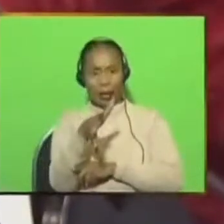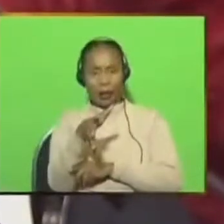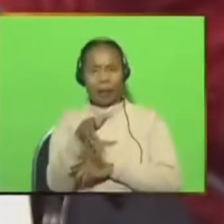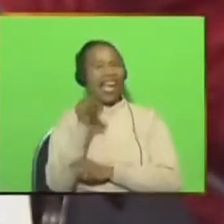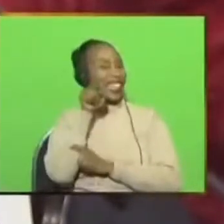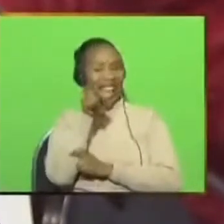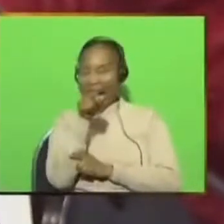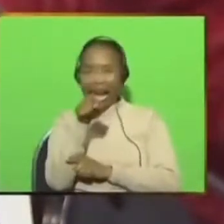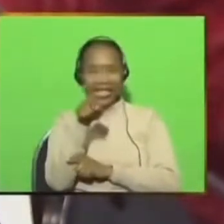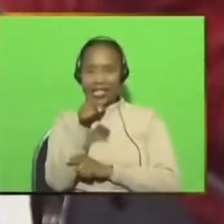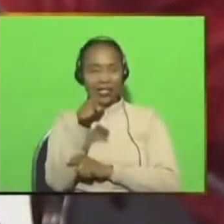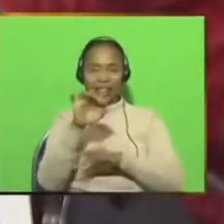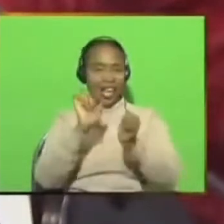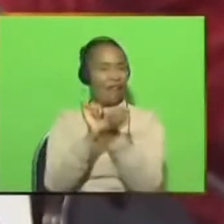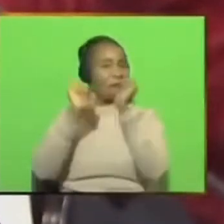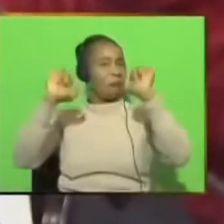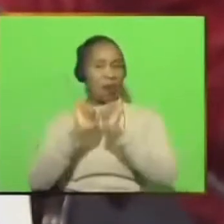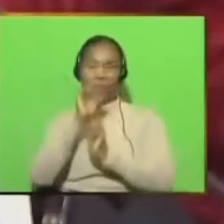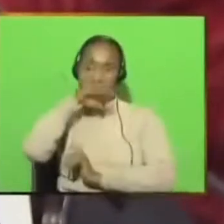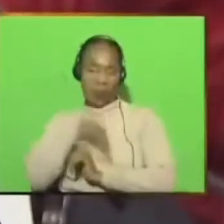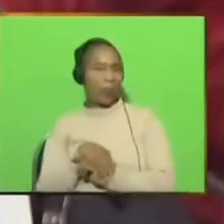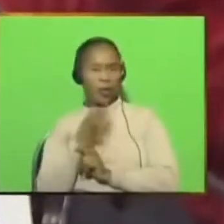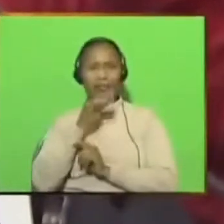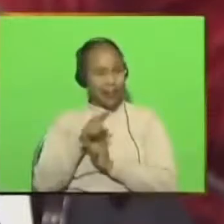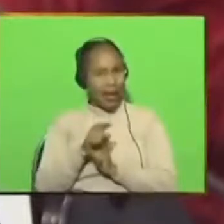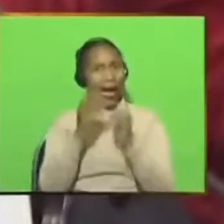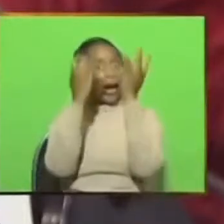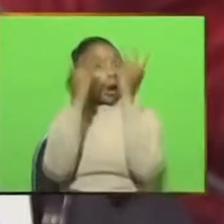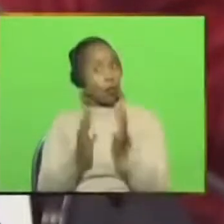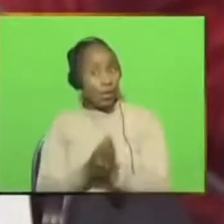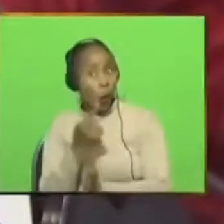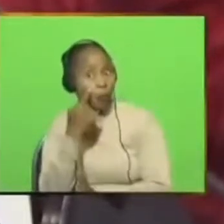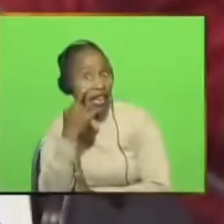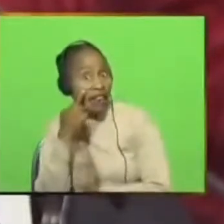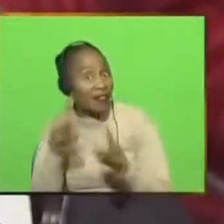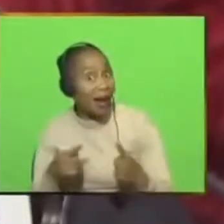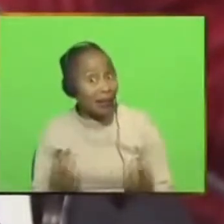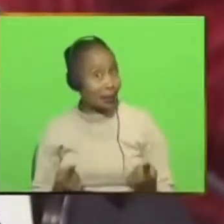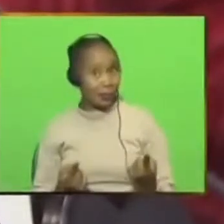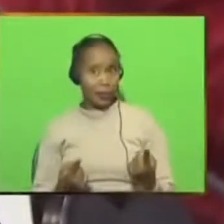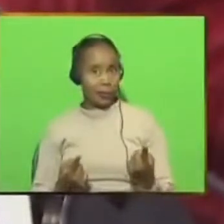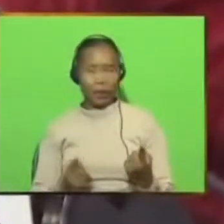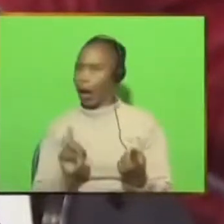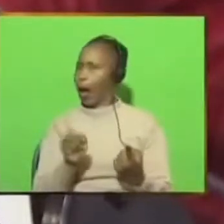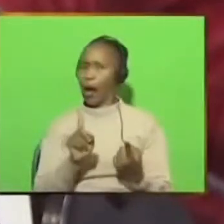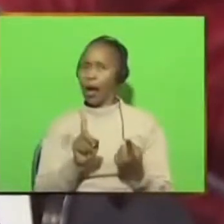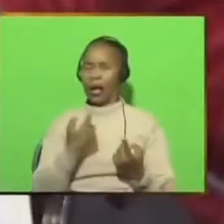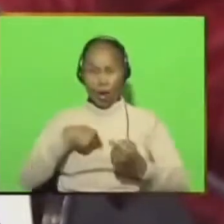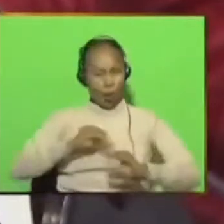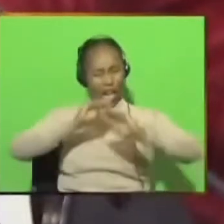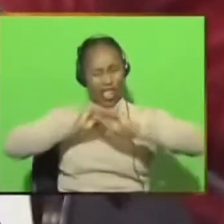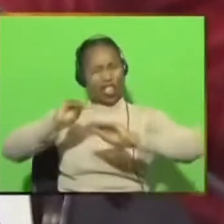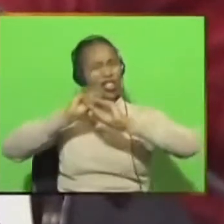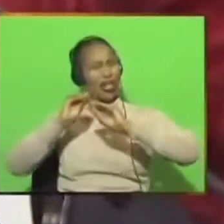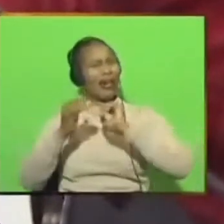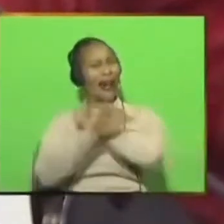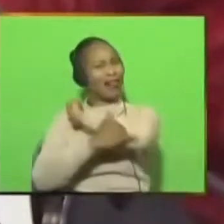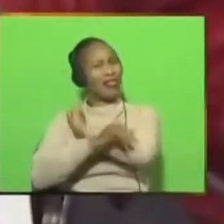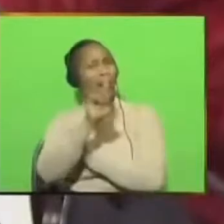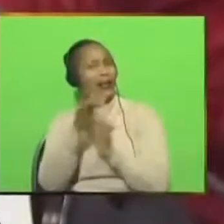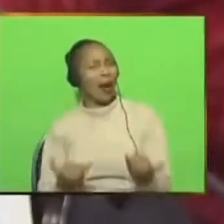I inherited it, even if it is undemocratic, I have nothing to do. That can't